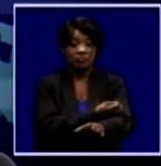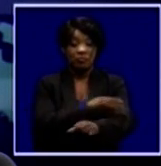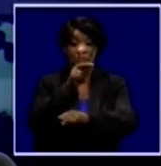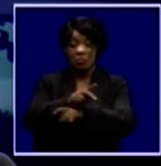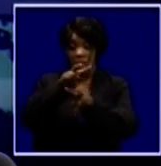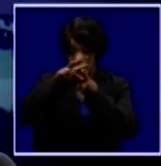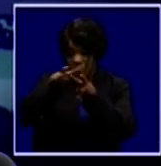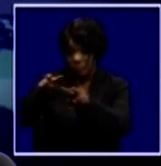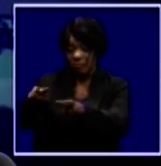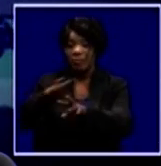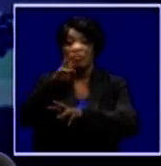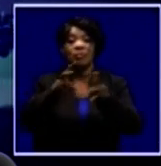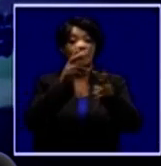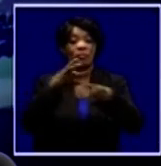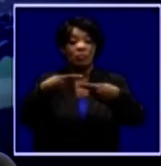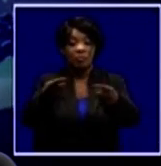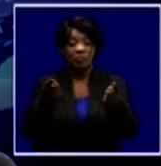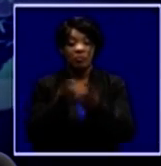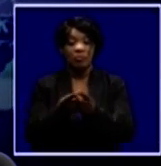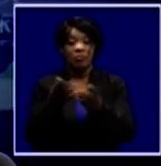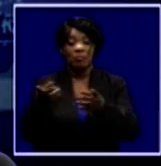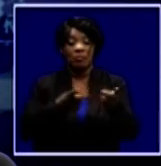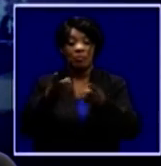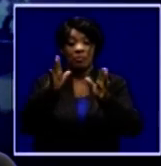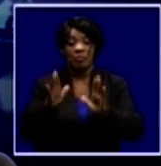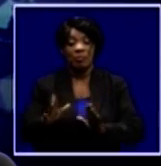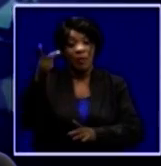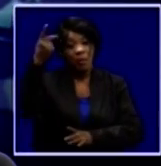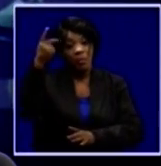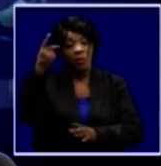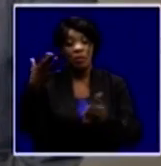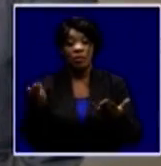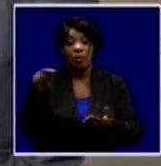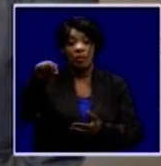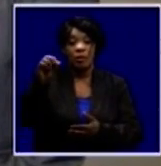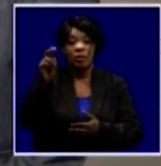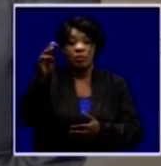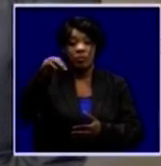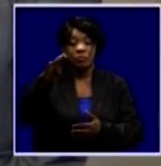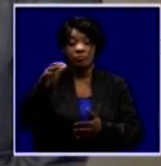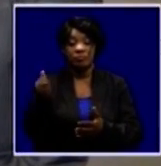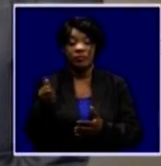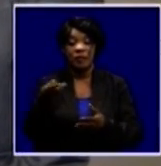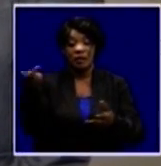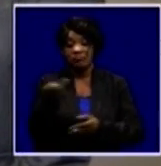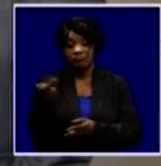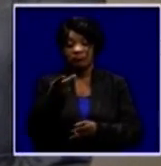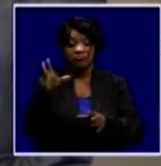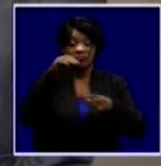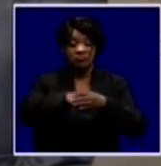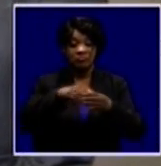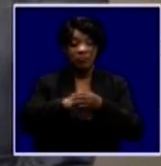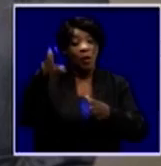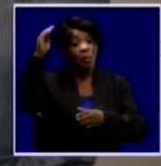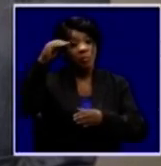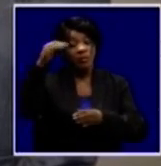project monitoring. World Bank Group Country Director Paul Naumba disclosed this during a bilateral engagement with